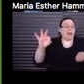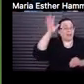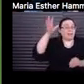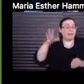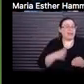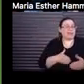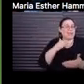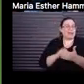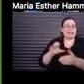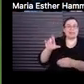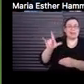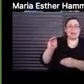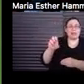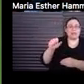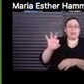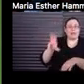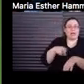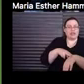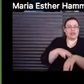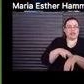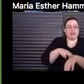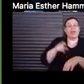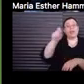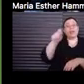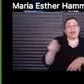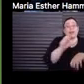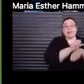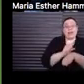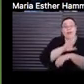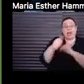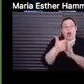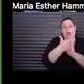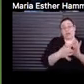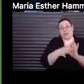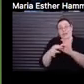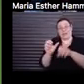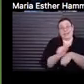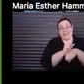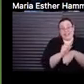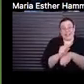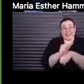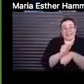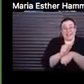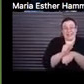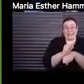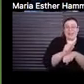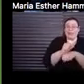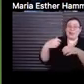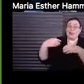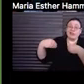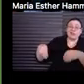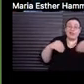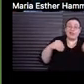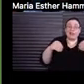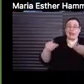of nature, and therefore slavery and all laws pertaining to slave acquisition, trafficking, and commerce were abolished